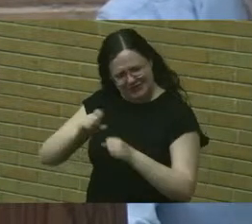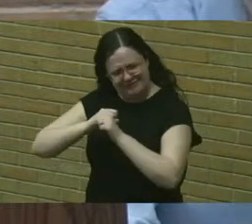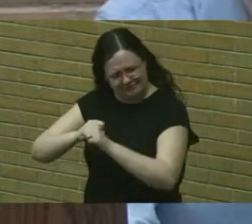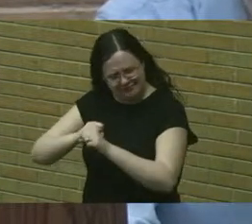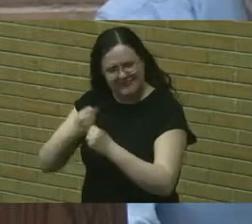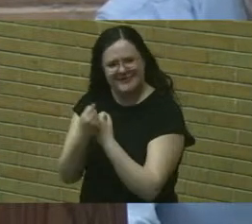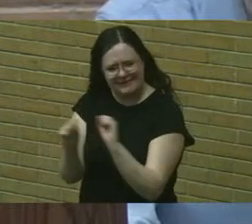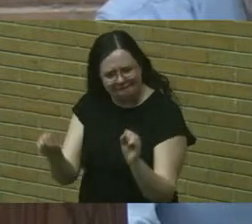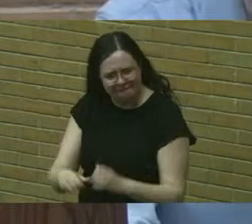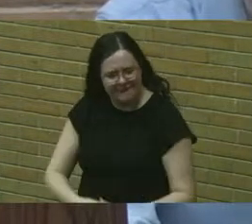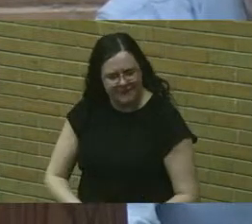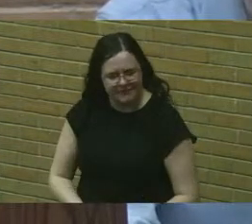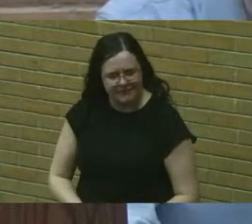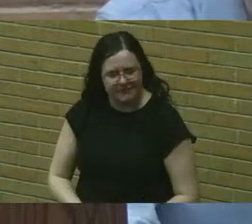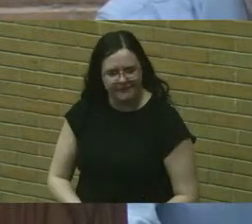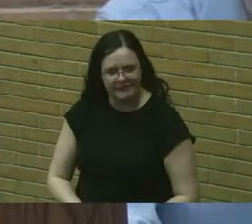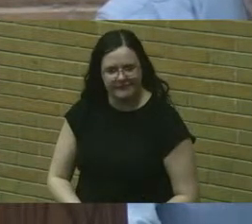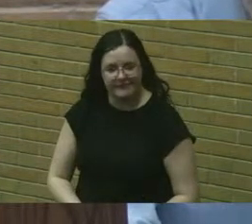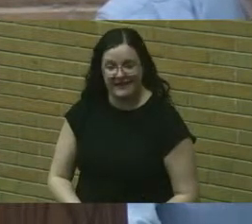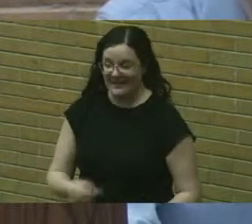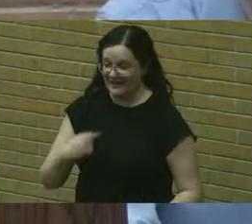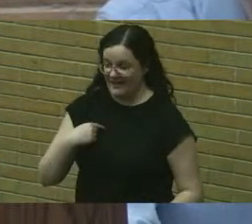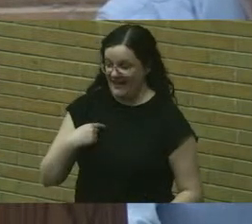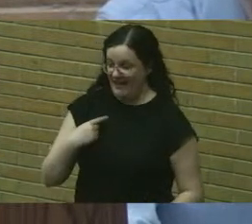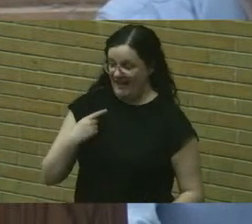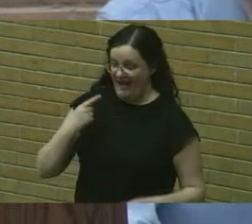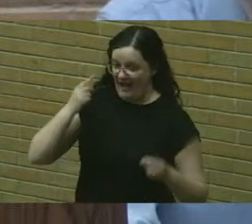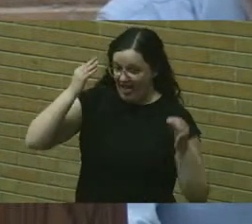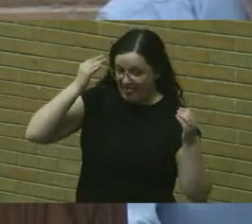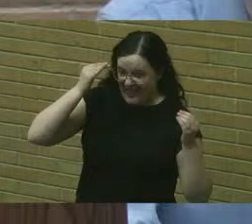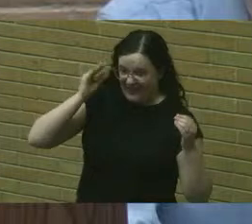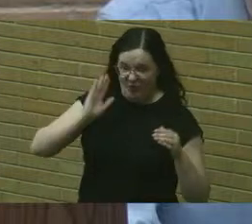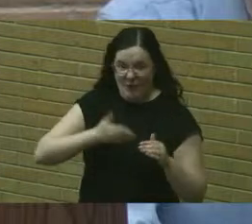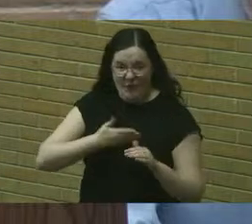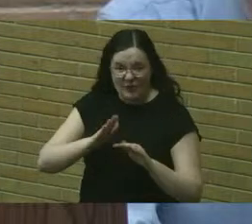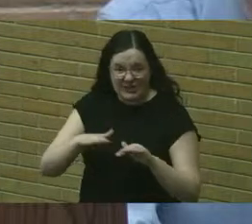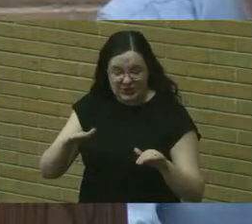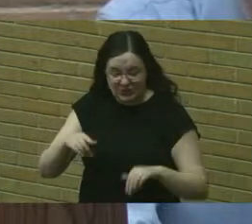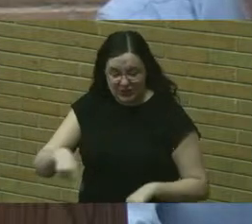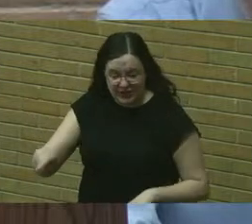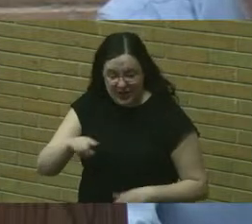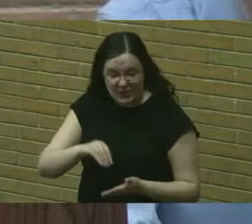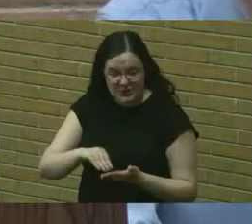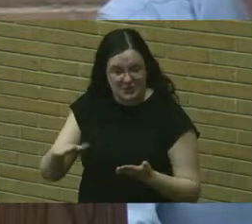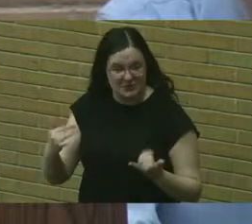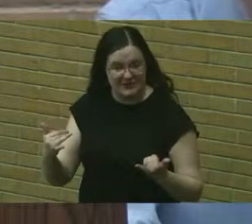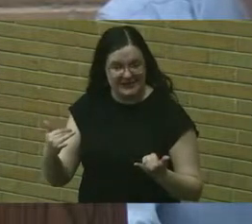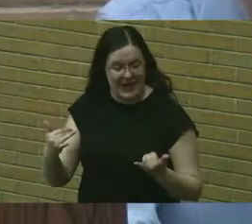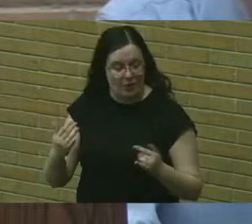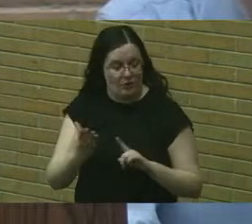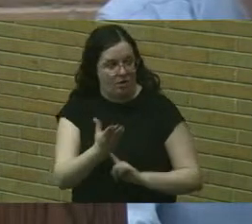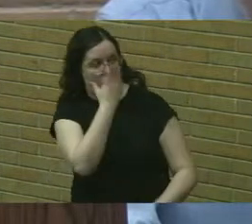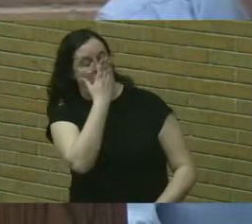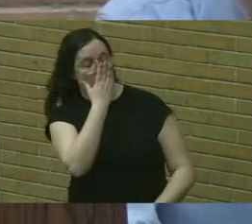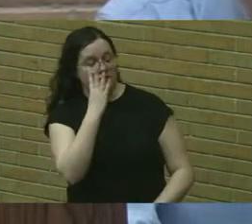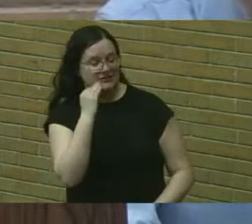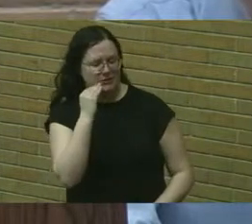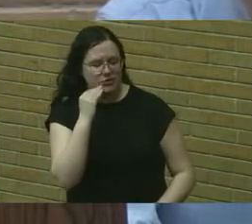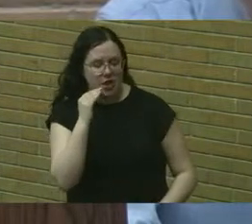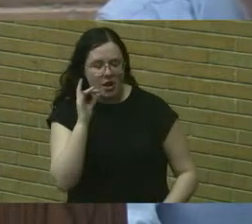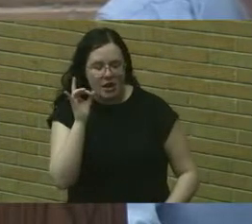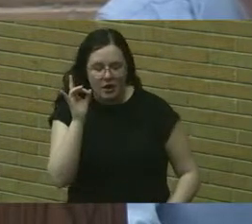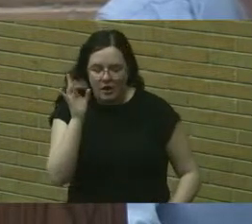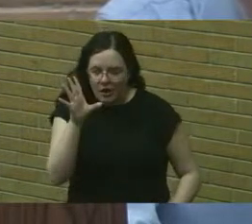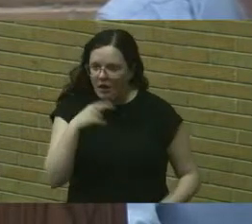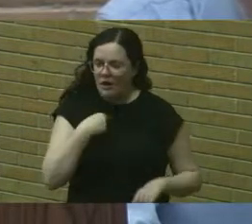When I think about what our children, what our students today are faced with, it is unimaginable. It